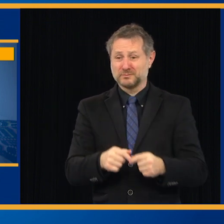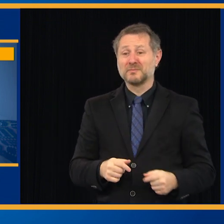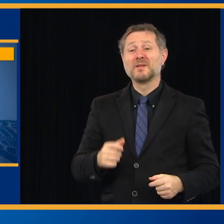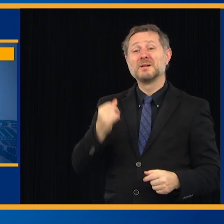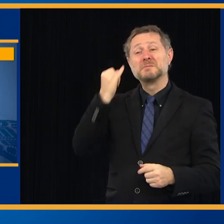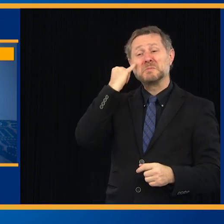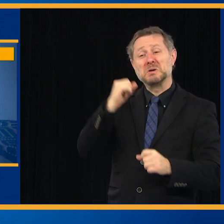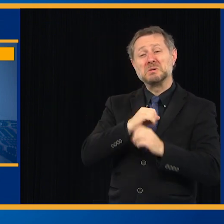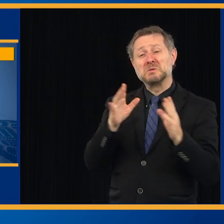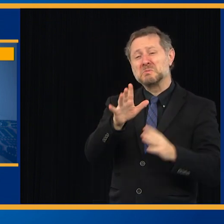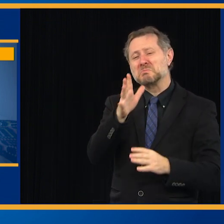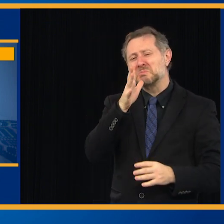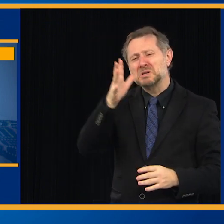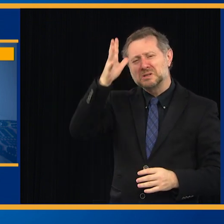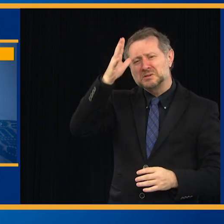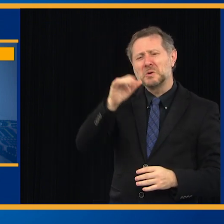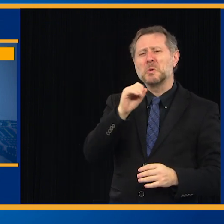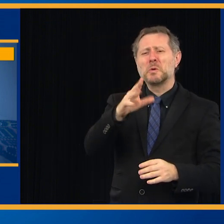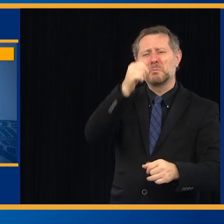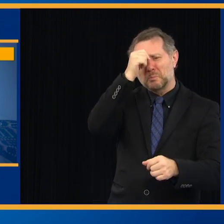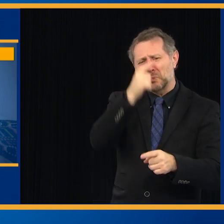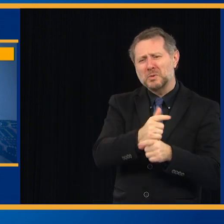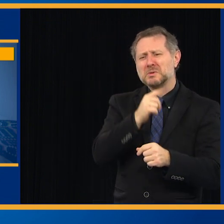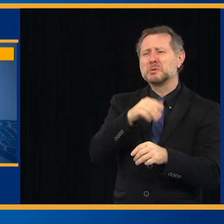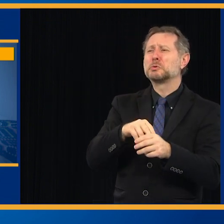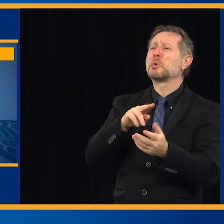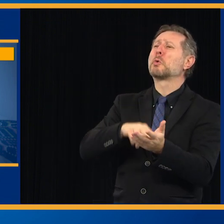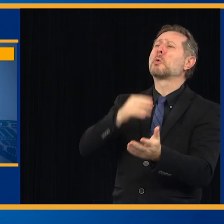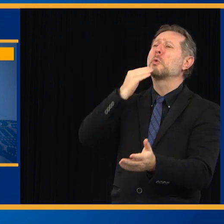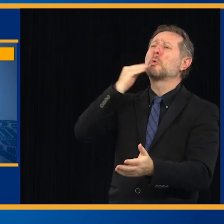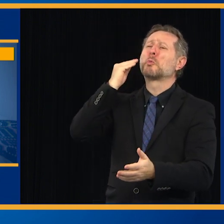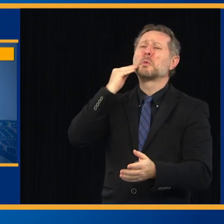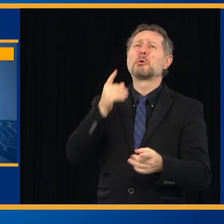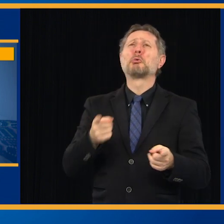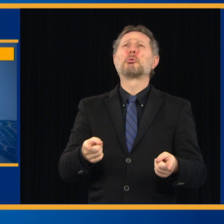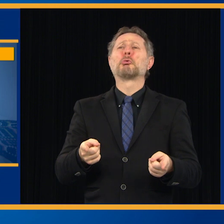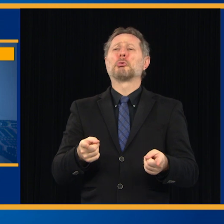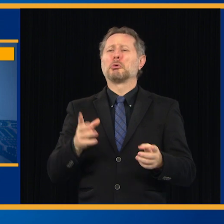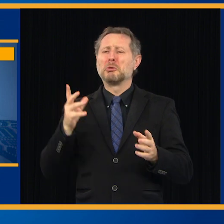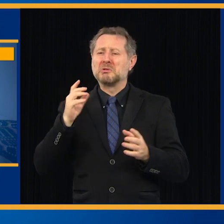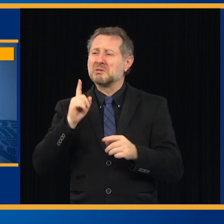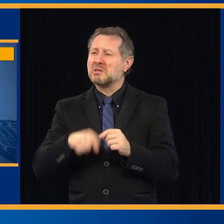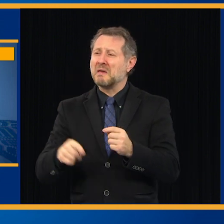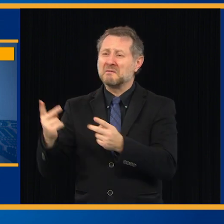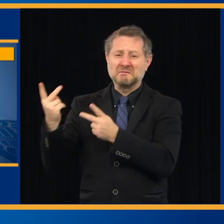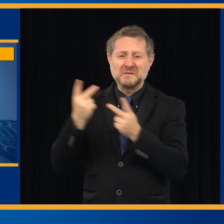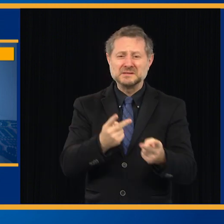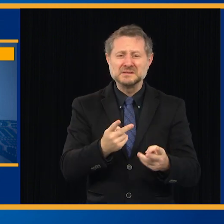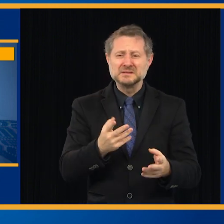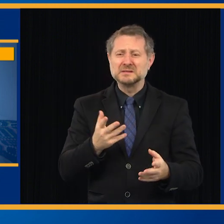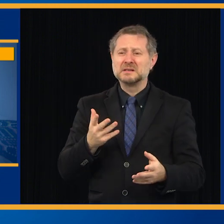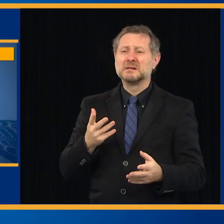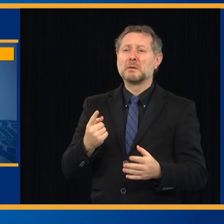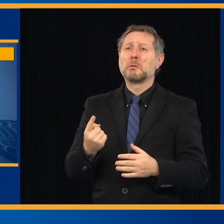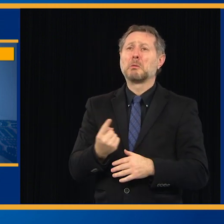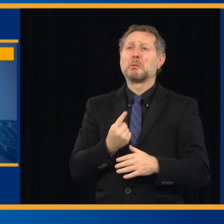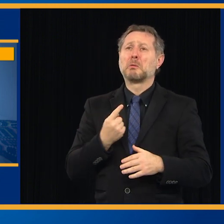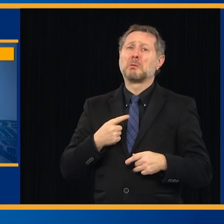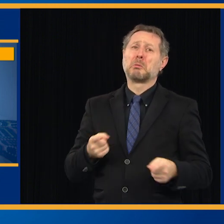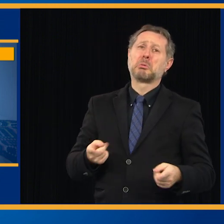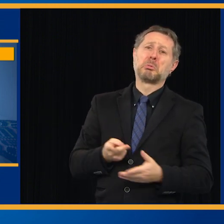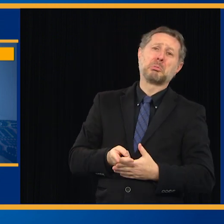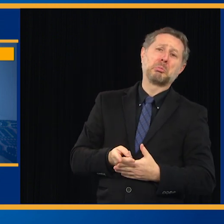in a situation where they're in a facility, they can't even get a visitor, they're isolated, they feel